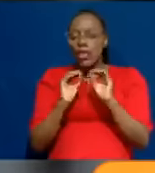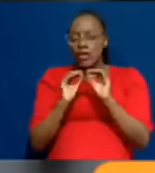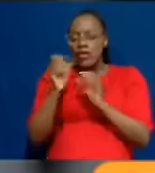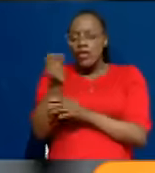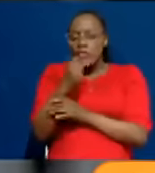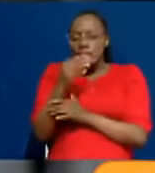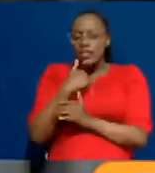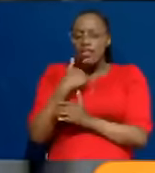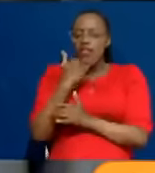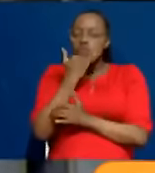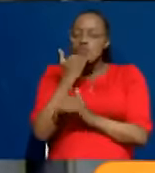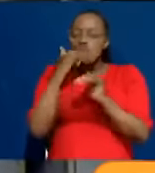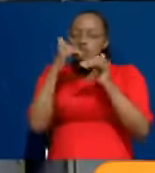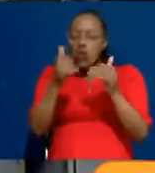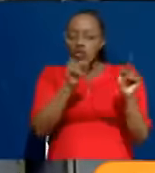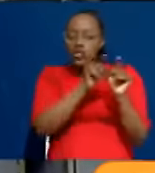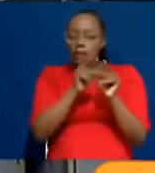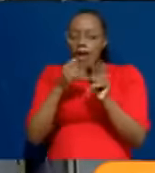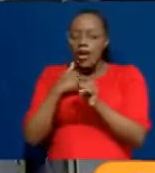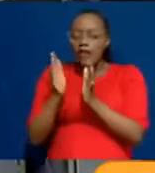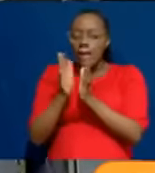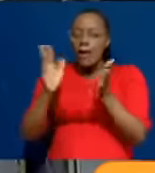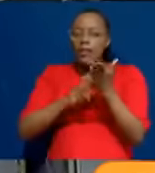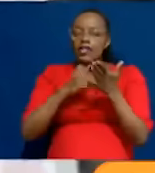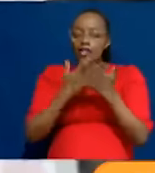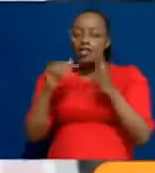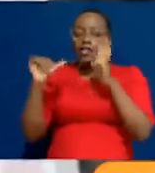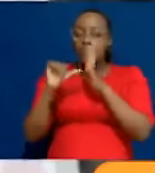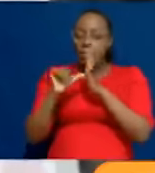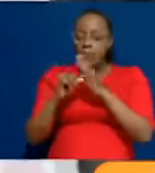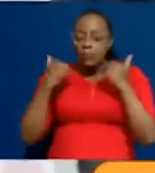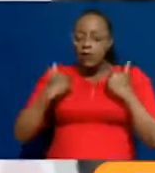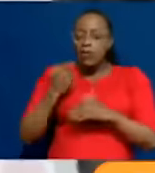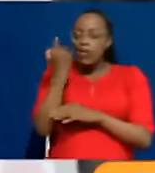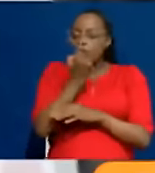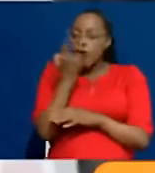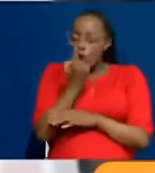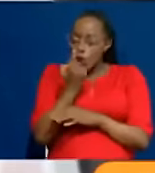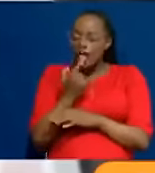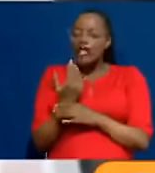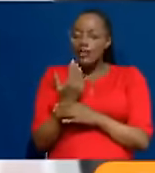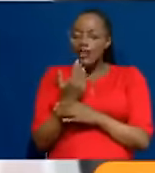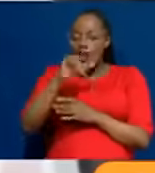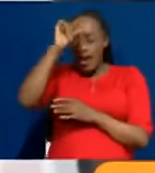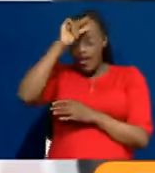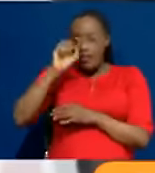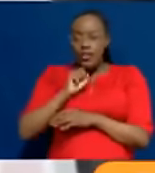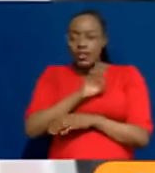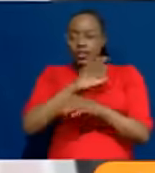was a mishap or a scheme to pilferage public resources. I am the only state officer in my